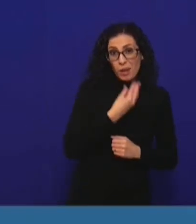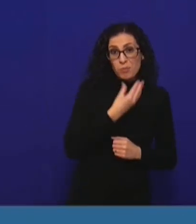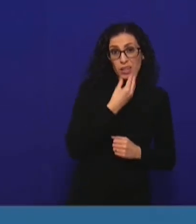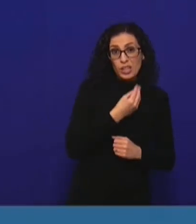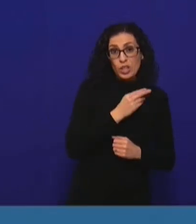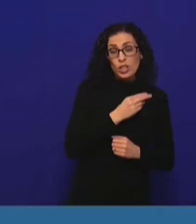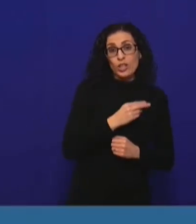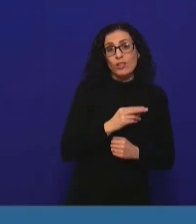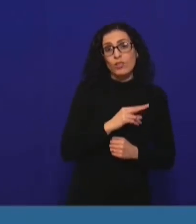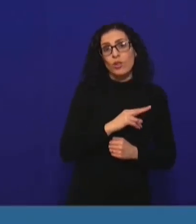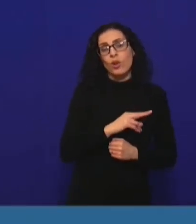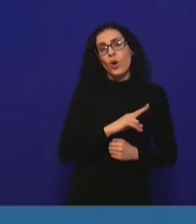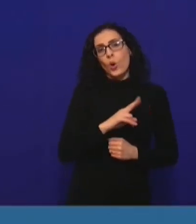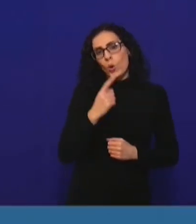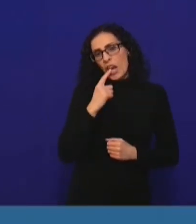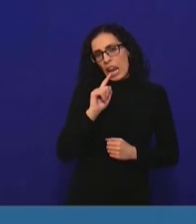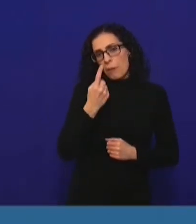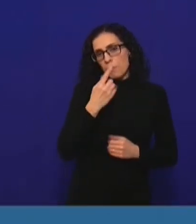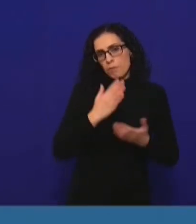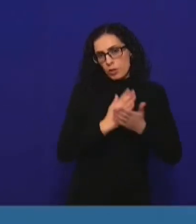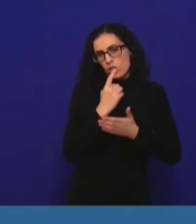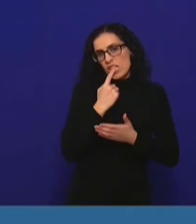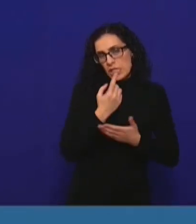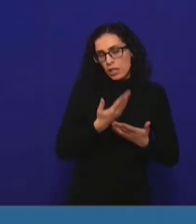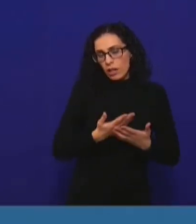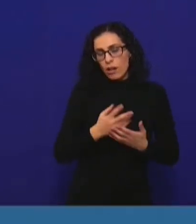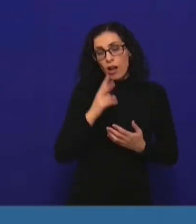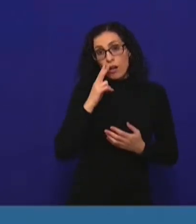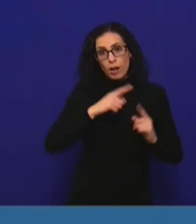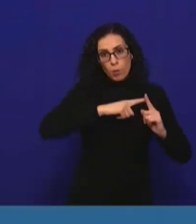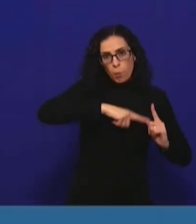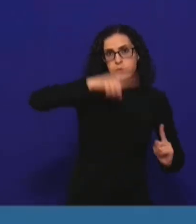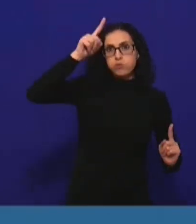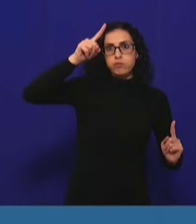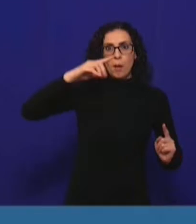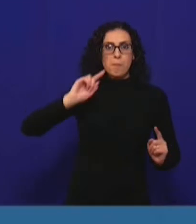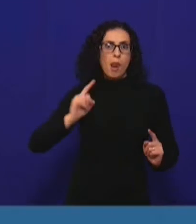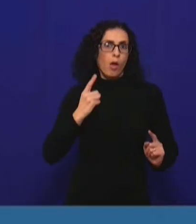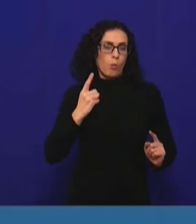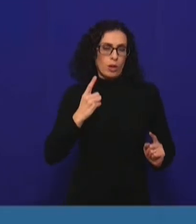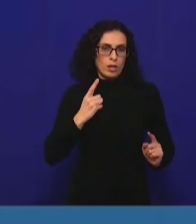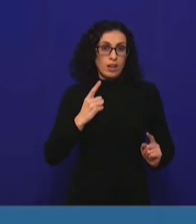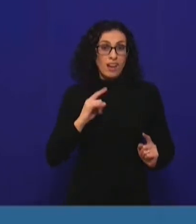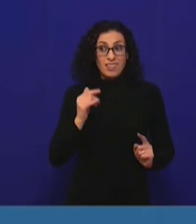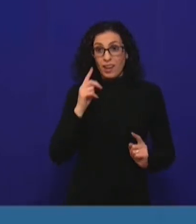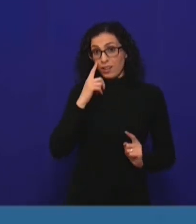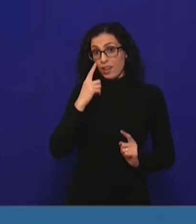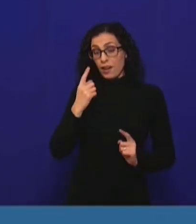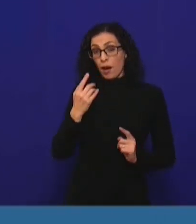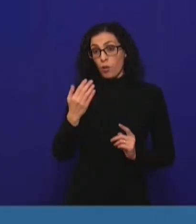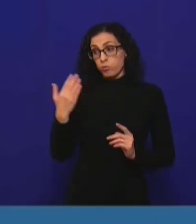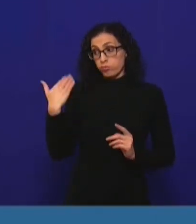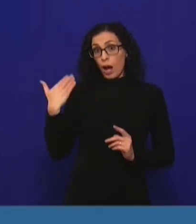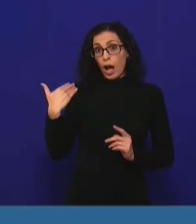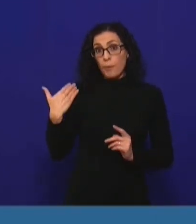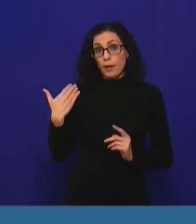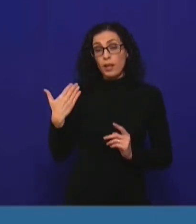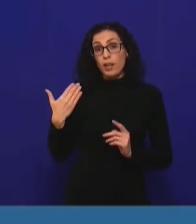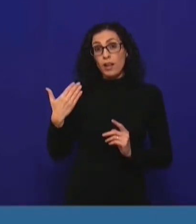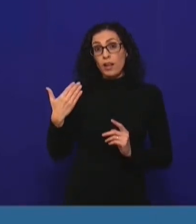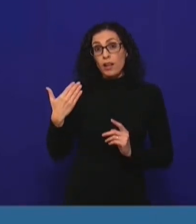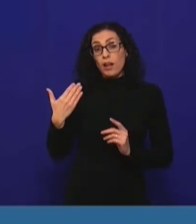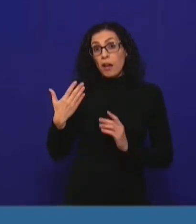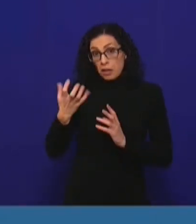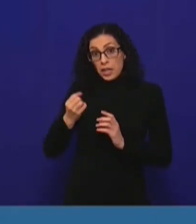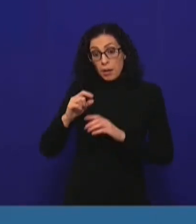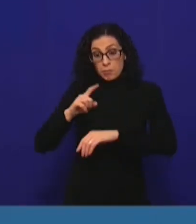anka fil-żmien il-festi tal-miliet u fl-ewwel tas-sena mill-ewwel rajna dak l-spike. Ġifieri jekk inħarsu lejn l-spike li anka kien hemm żmien fejn tela